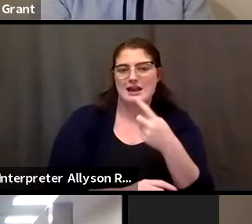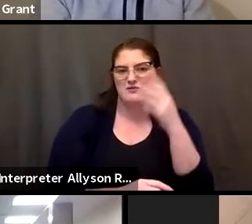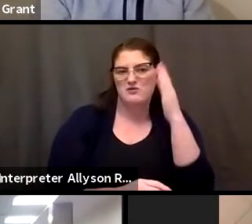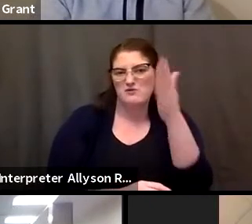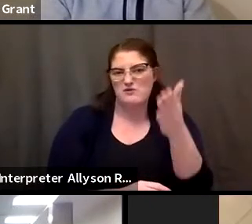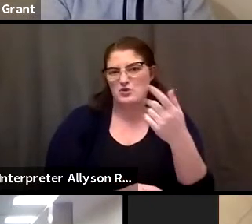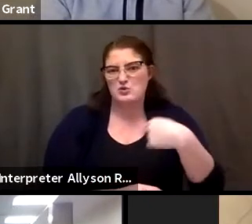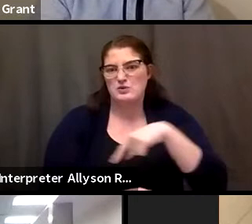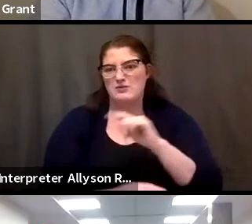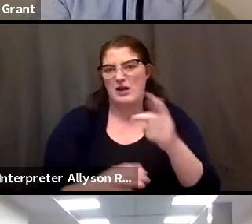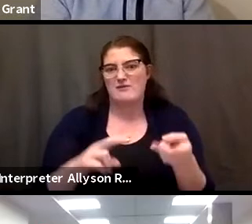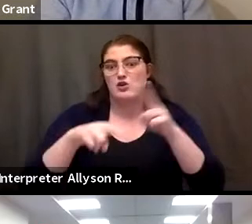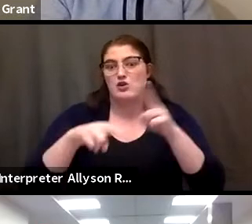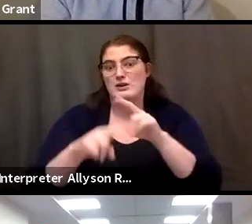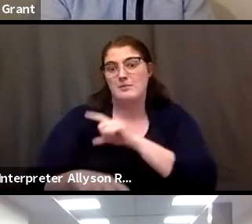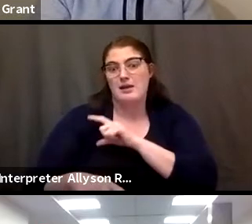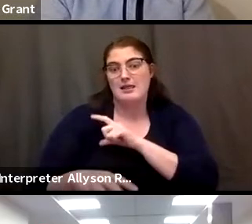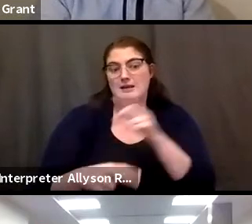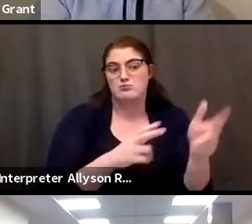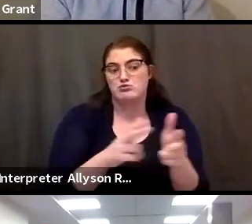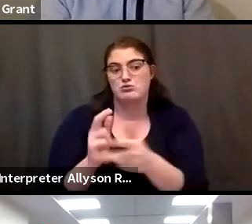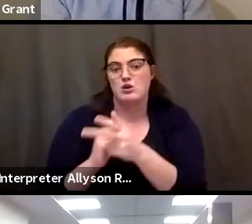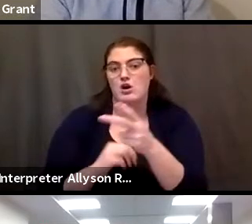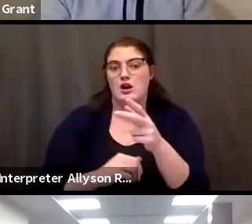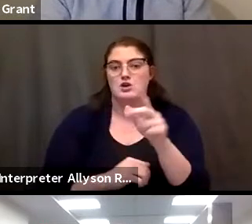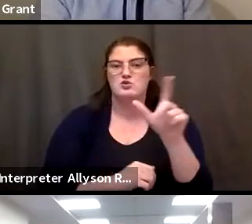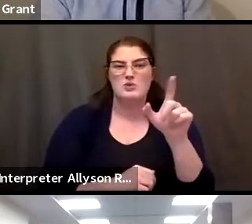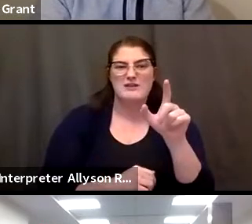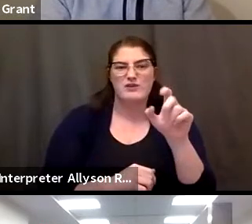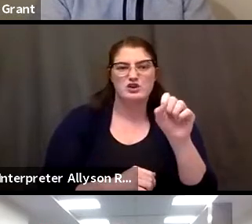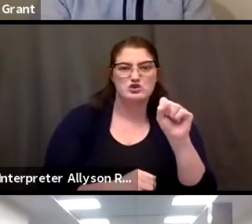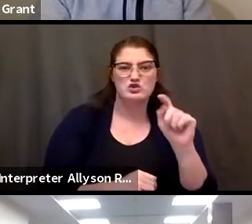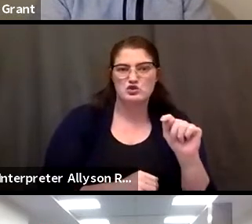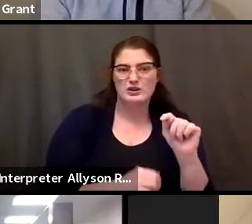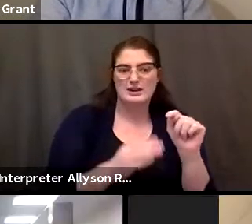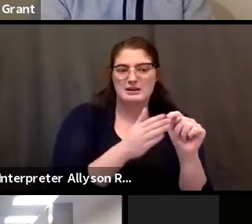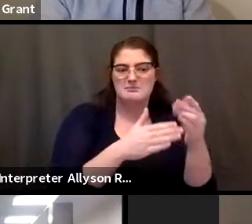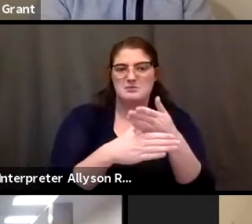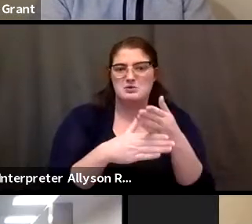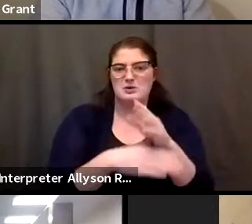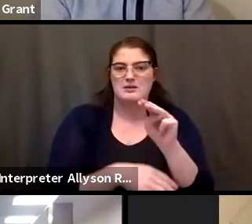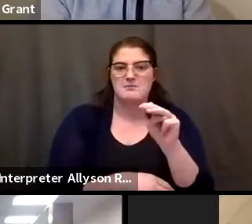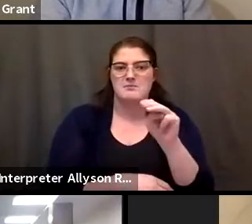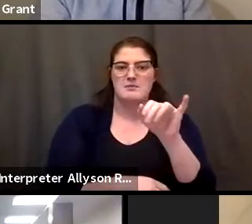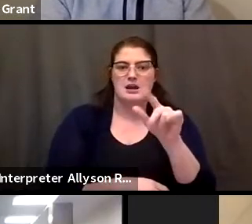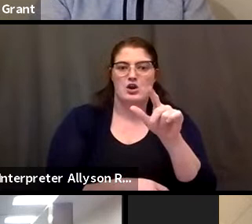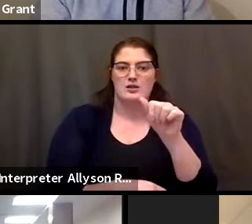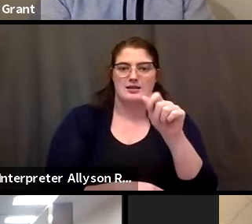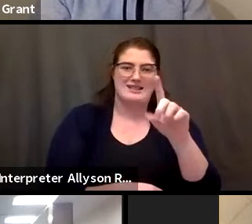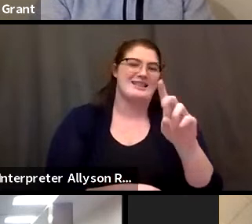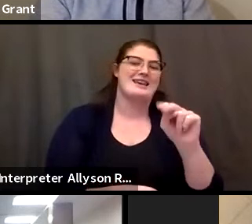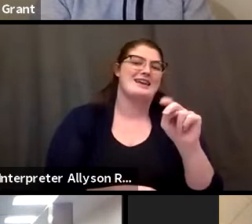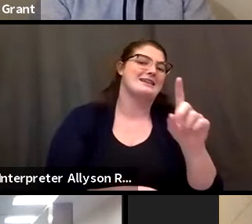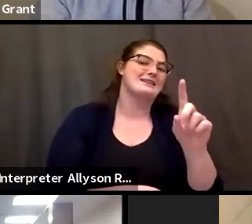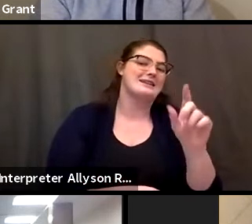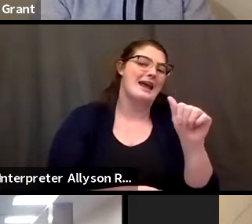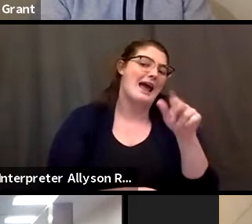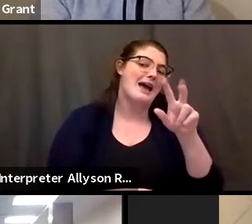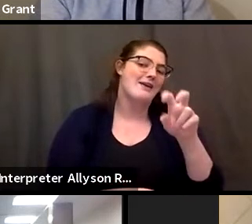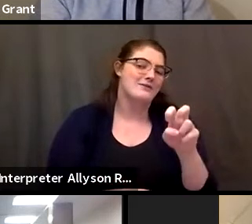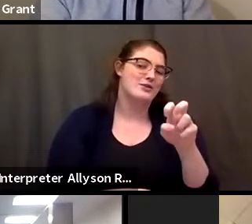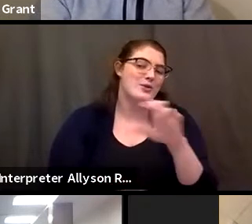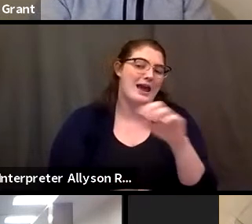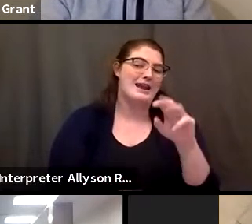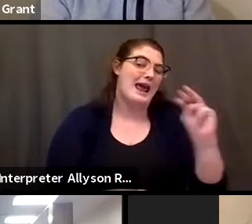on 1100 Maryland, 21st Street between Maryland Avenue and M. And we asked also that it continued